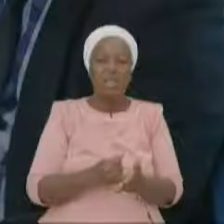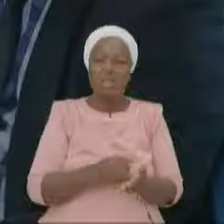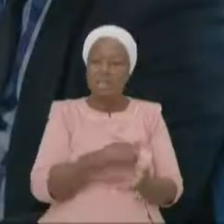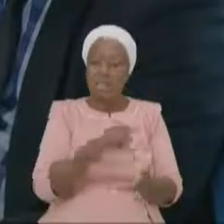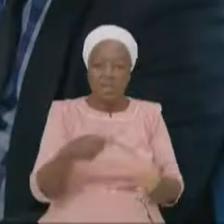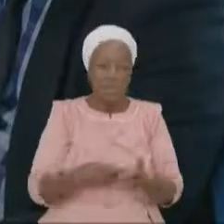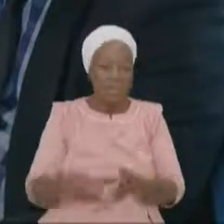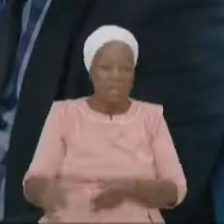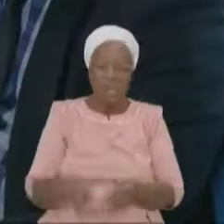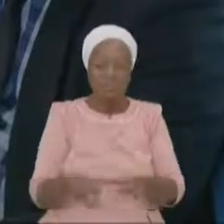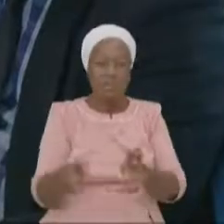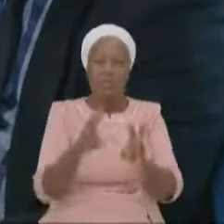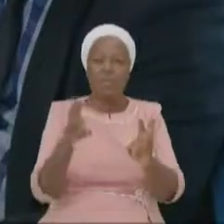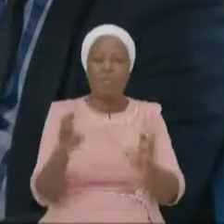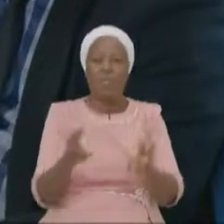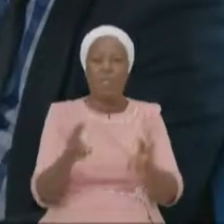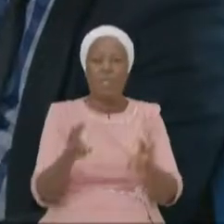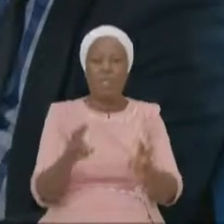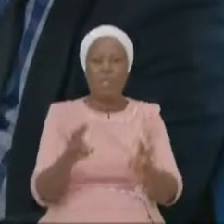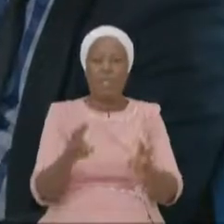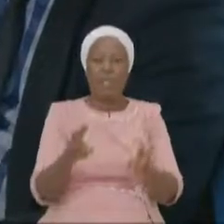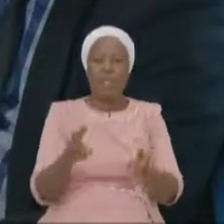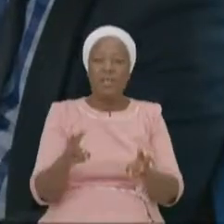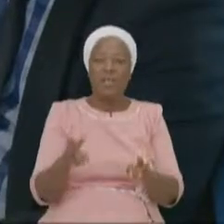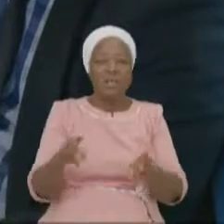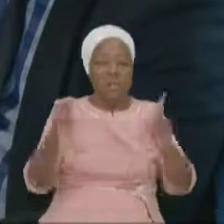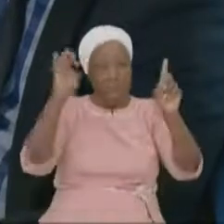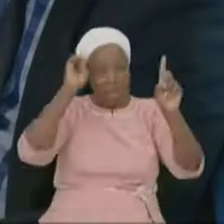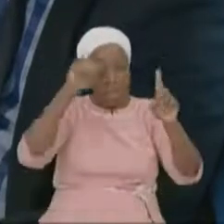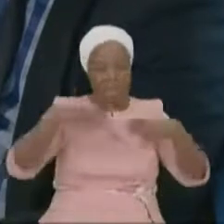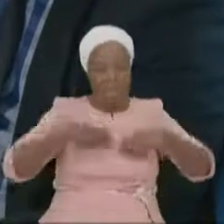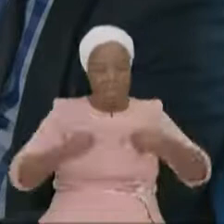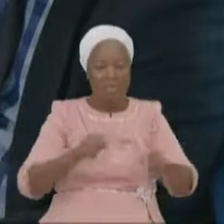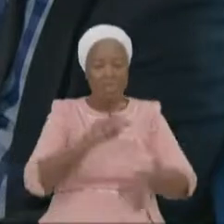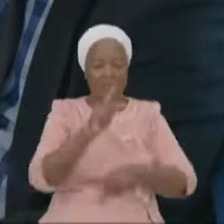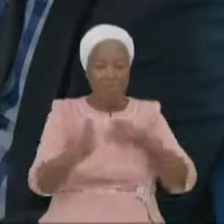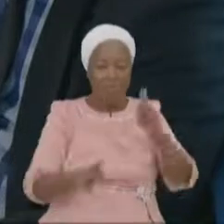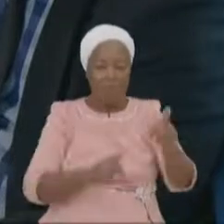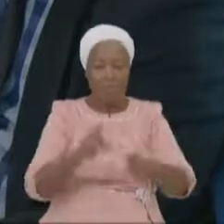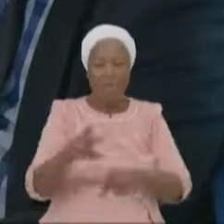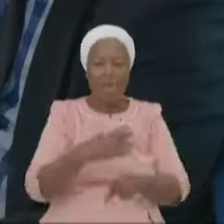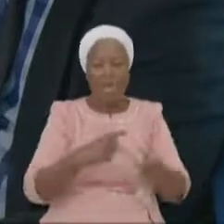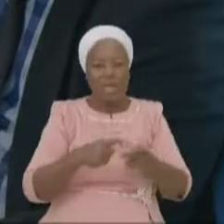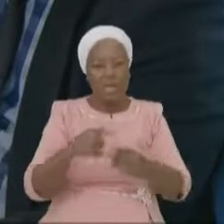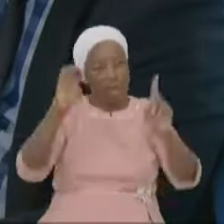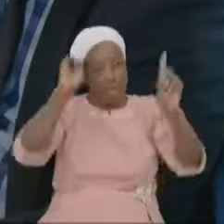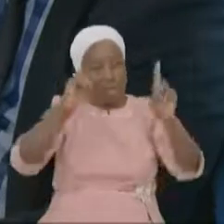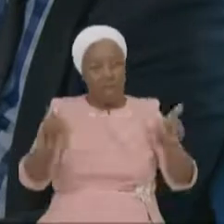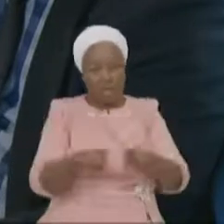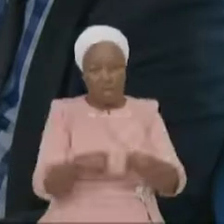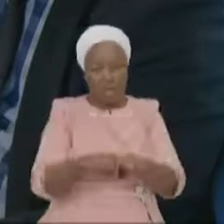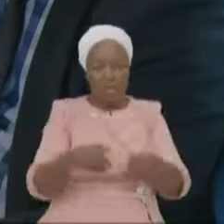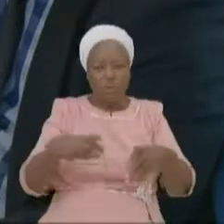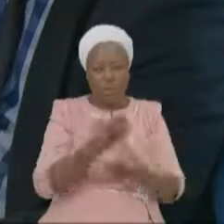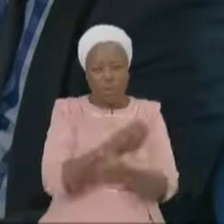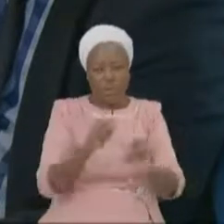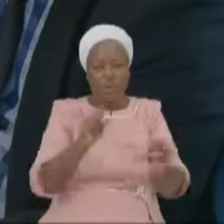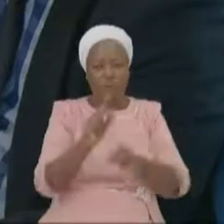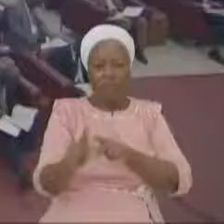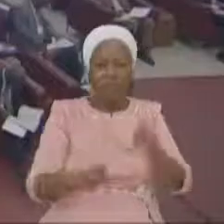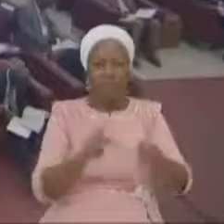this fashion. He healed people. He also saved people. Luke